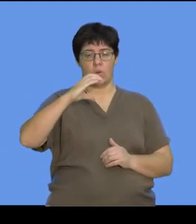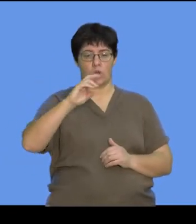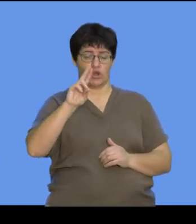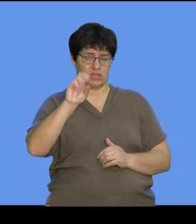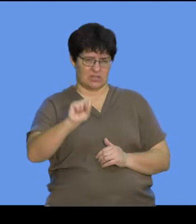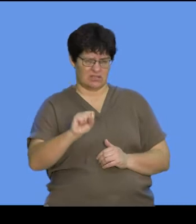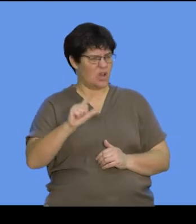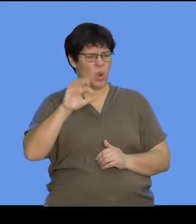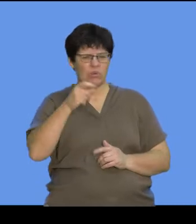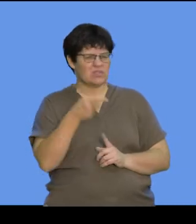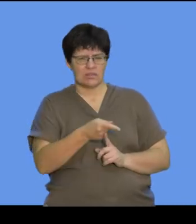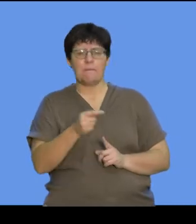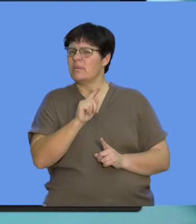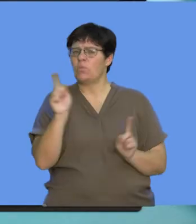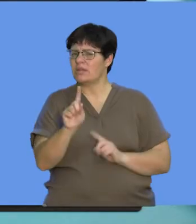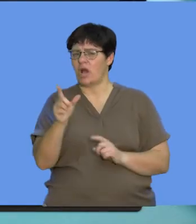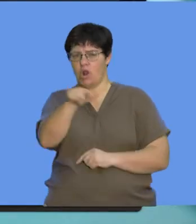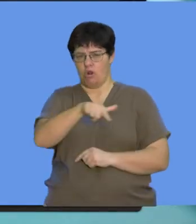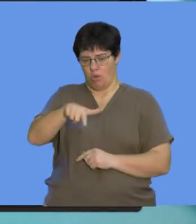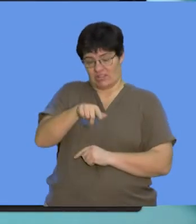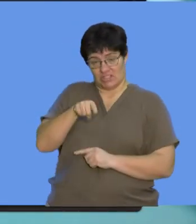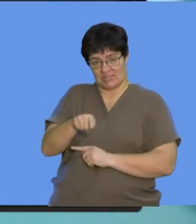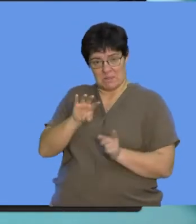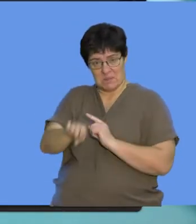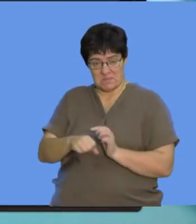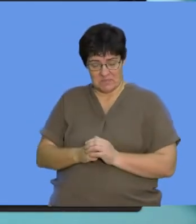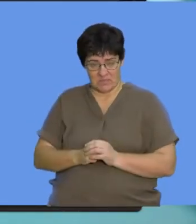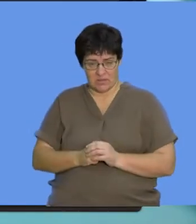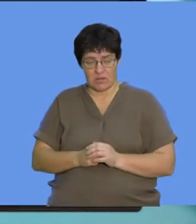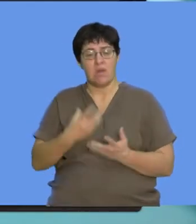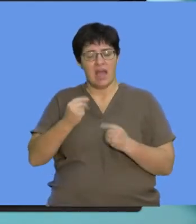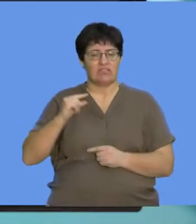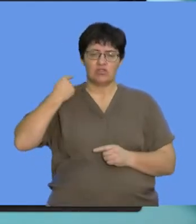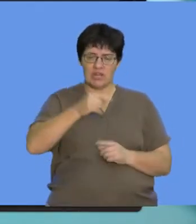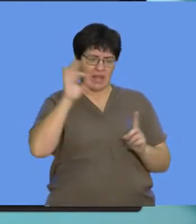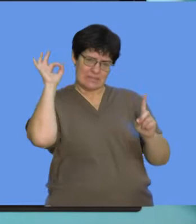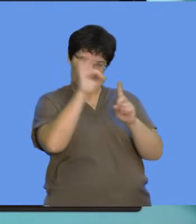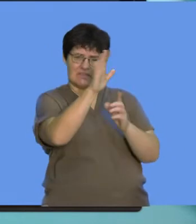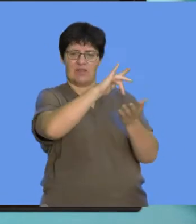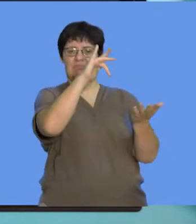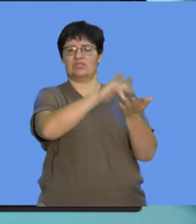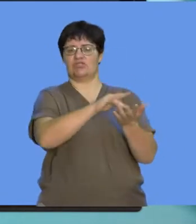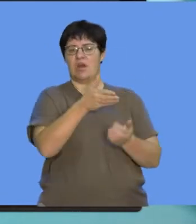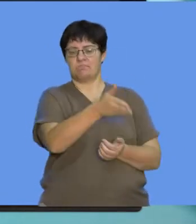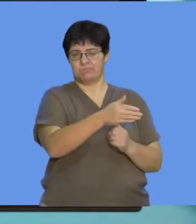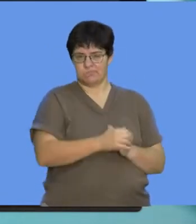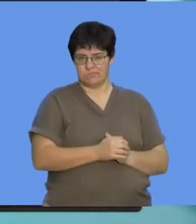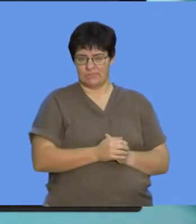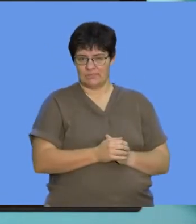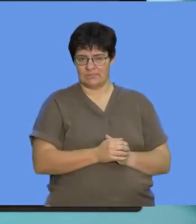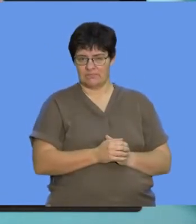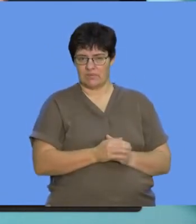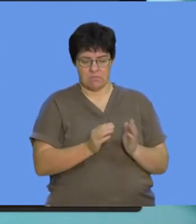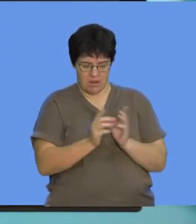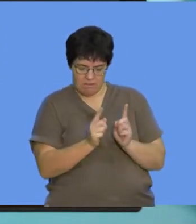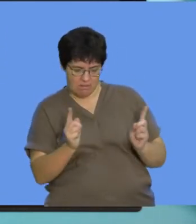And the word locus is derived from the word location. And so we know that genes have a specific position that they occupy. They